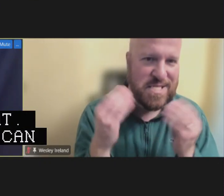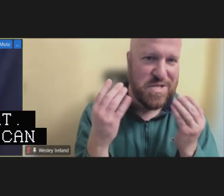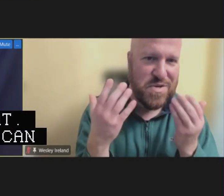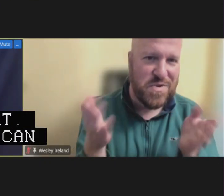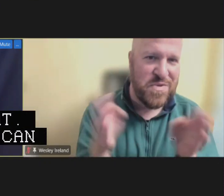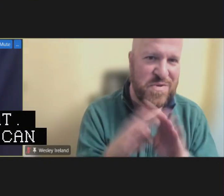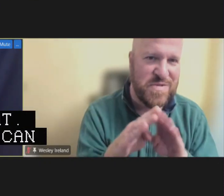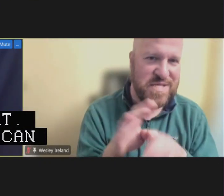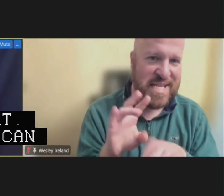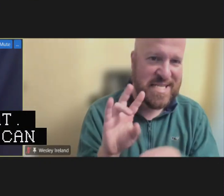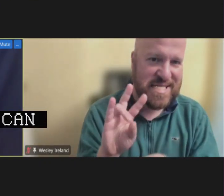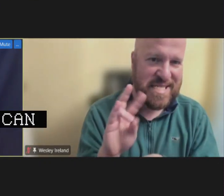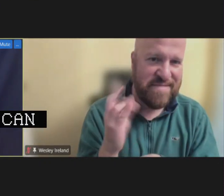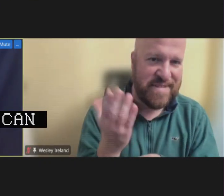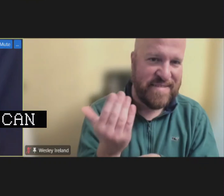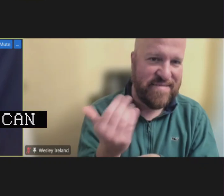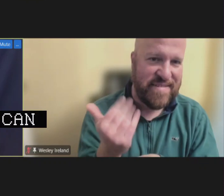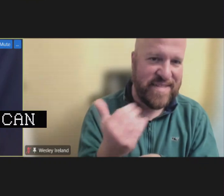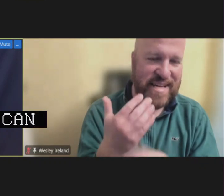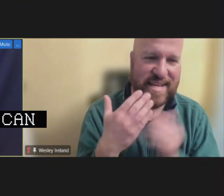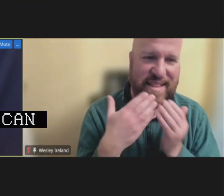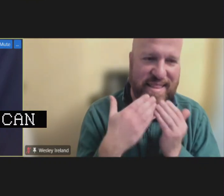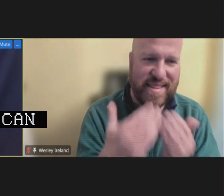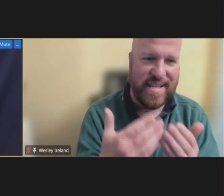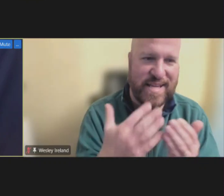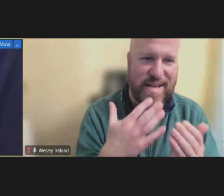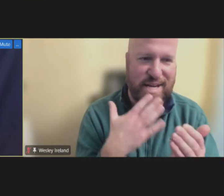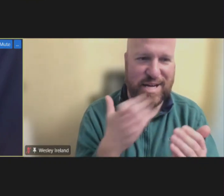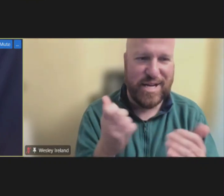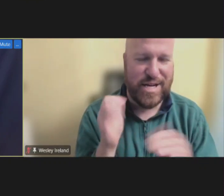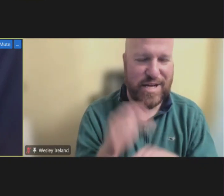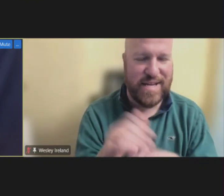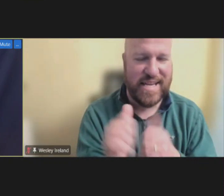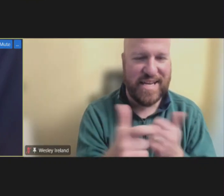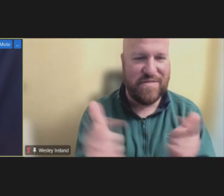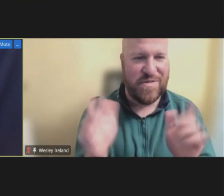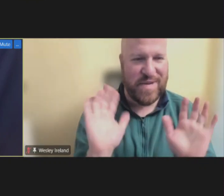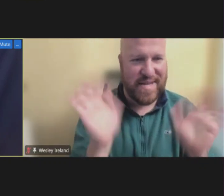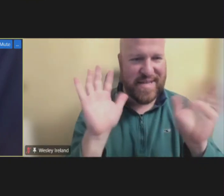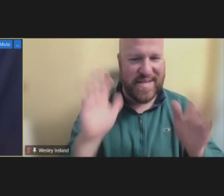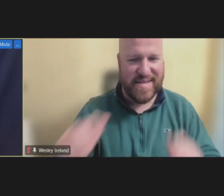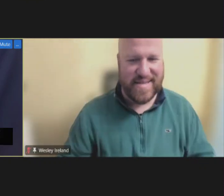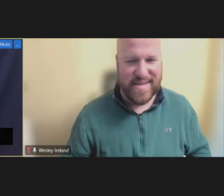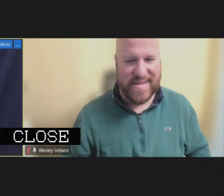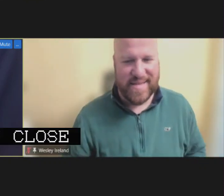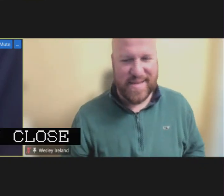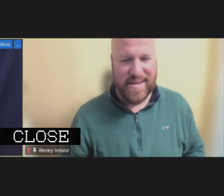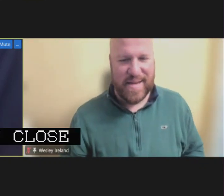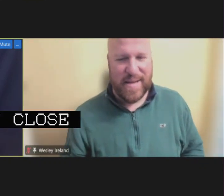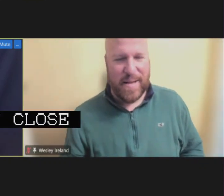Yes, okay, so I will officially close the meeting at 7:15. Thank you